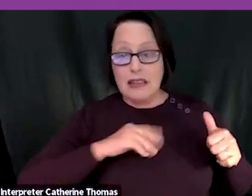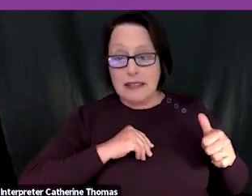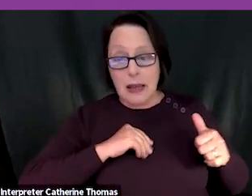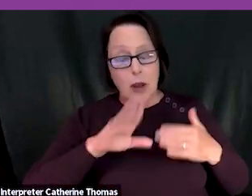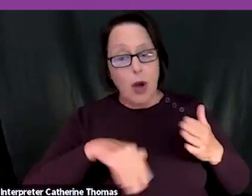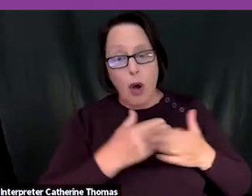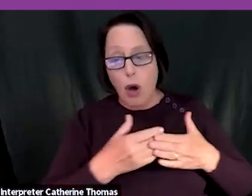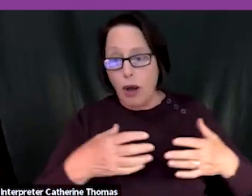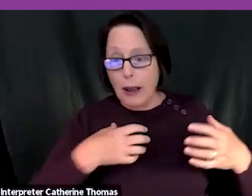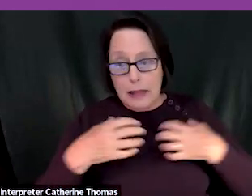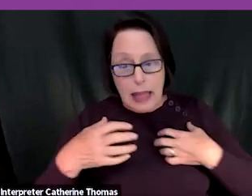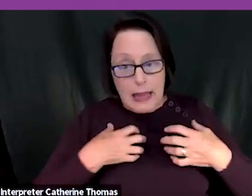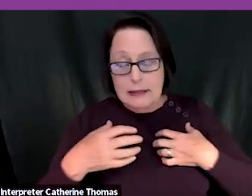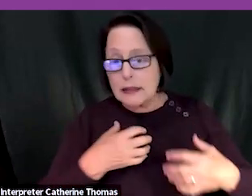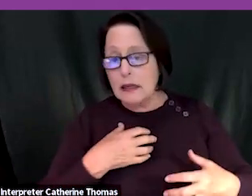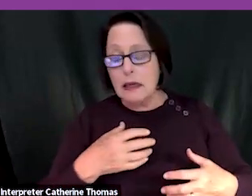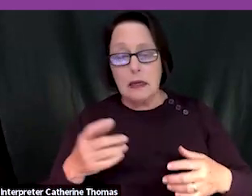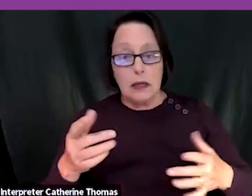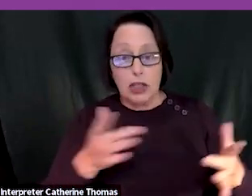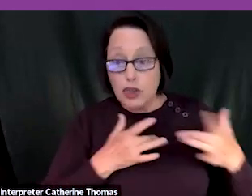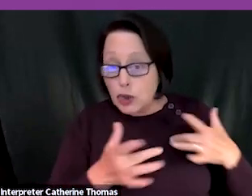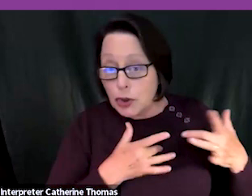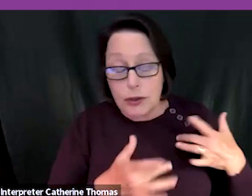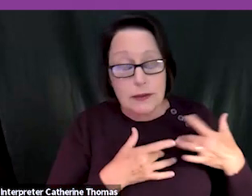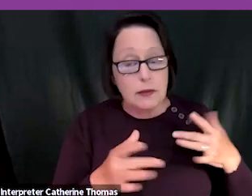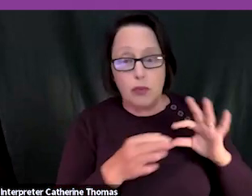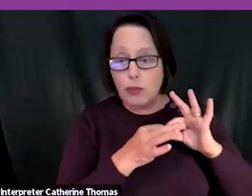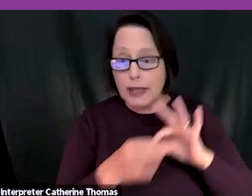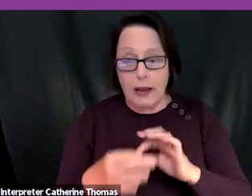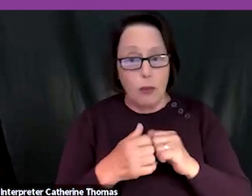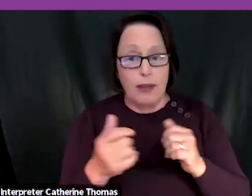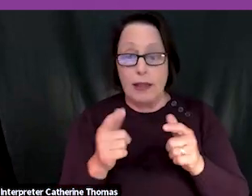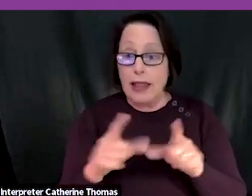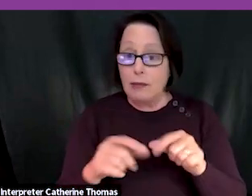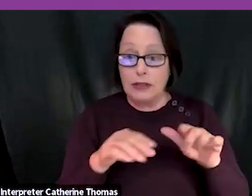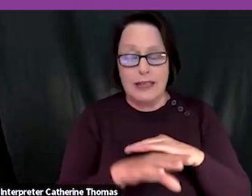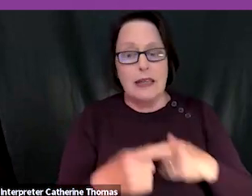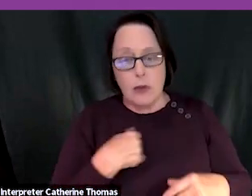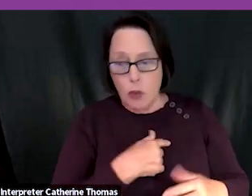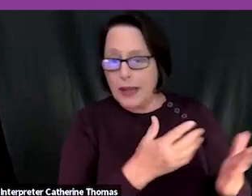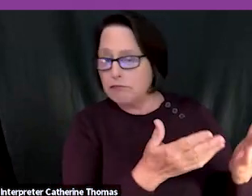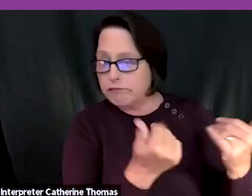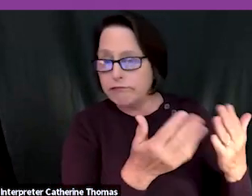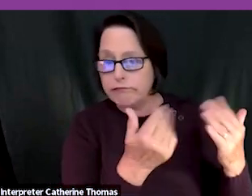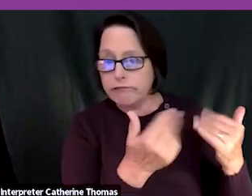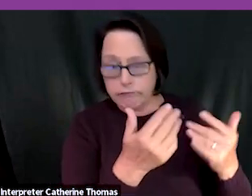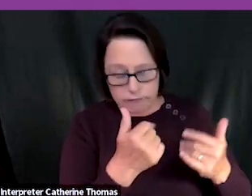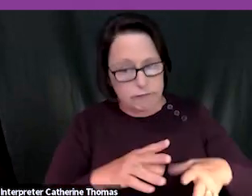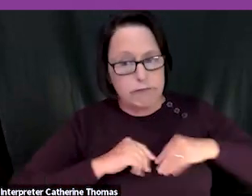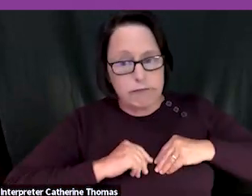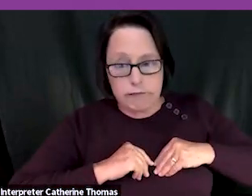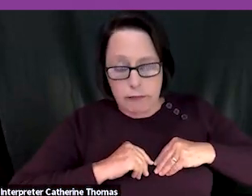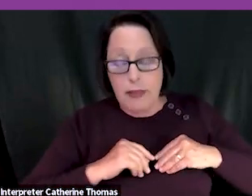and concerns related to language access at DCYF, and to develop an